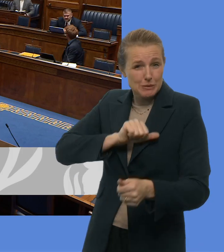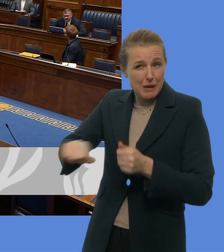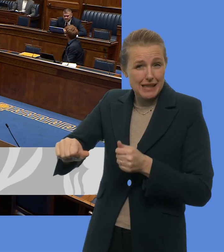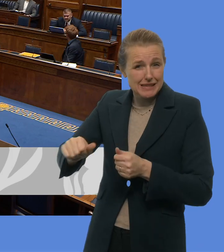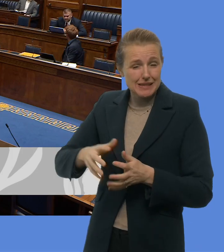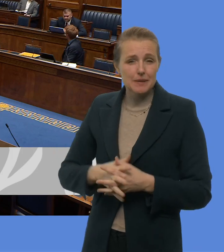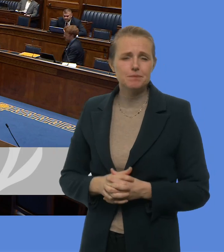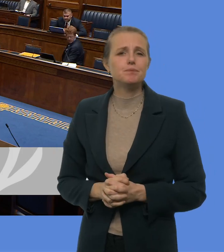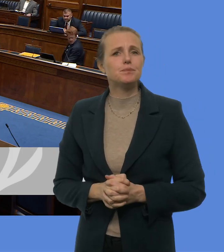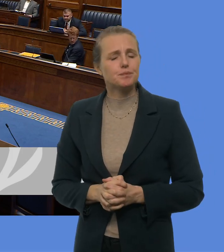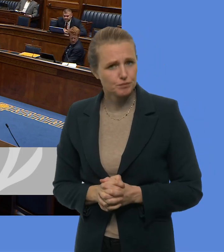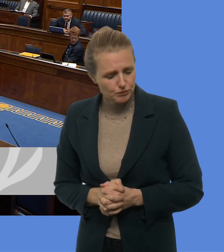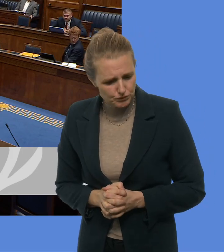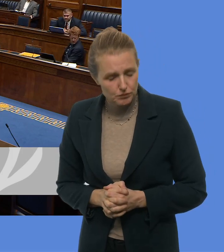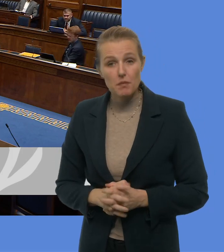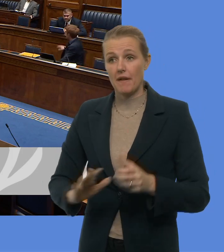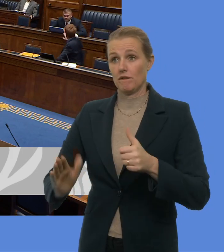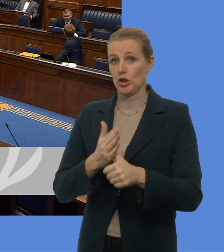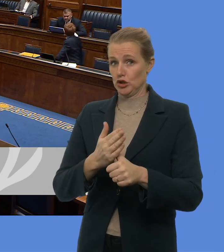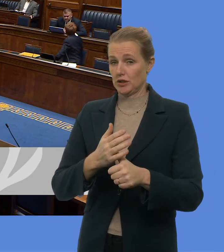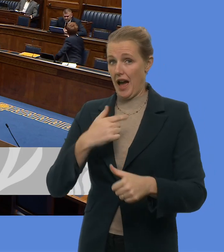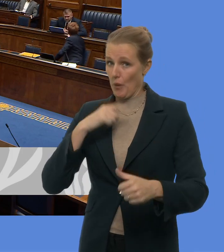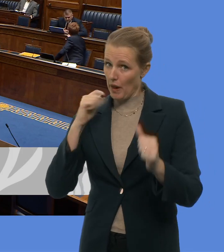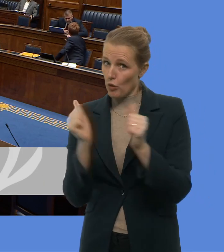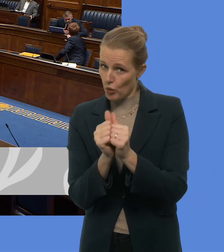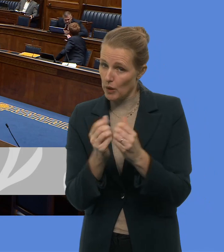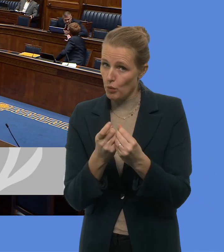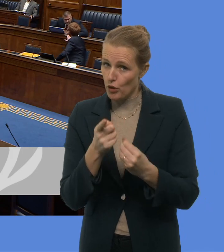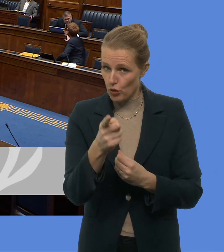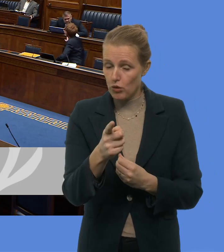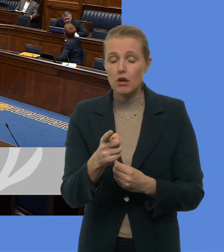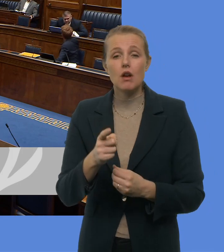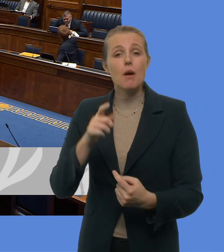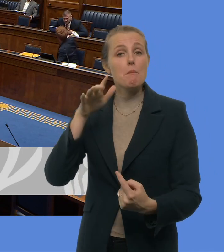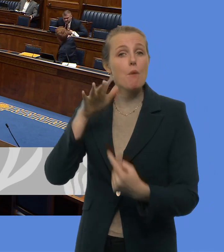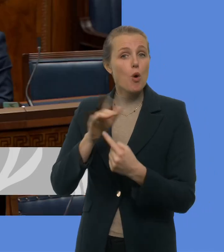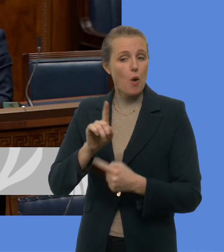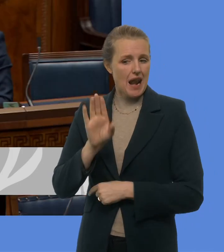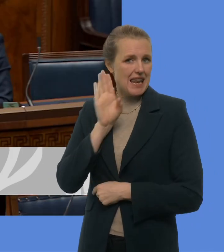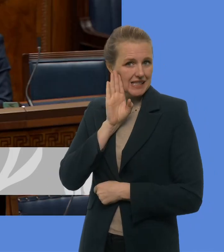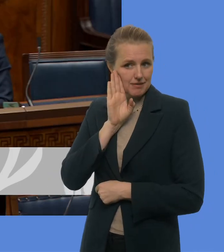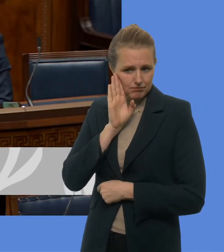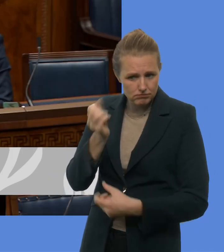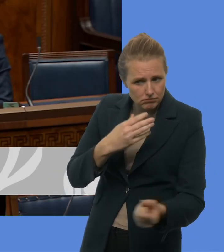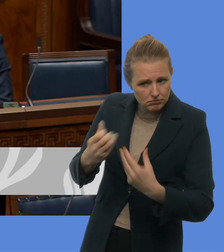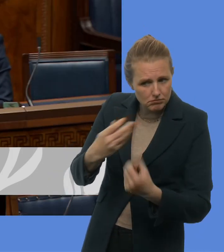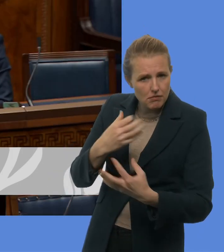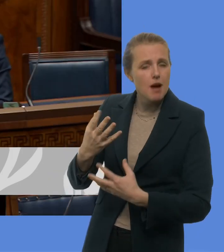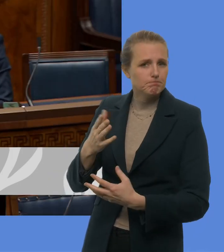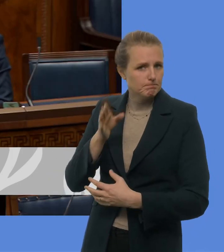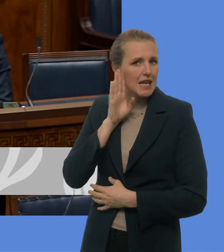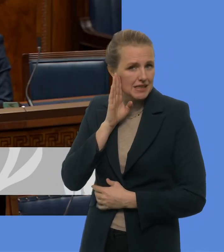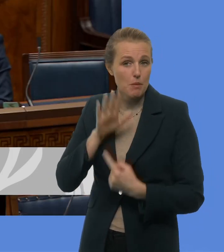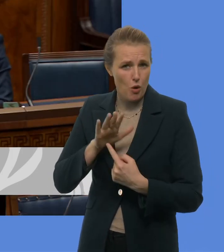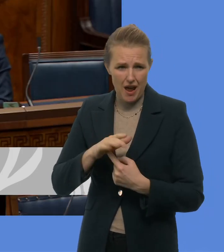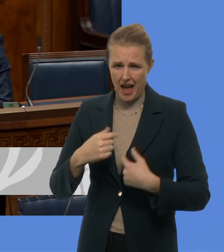I think, first of all, what I can agree with the member on is listening is absolutely important. And I believe that's what